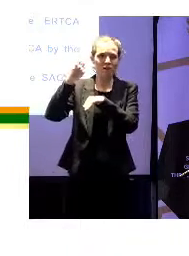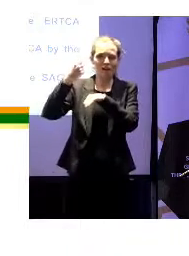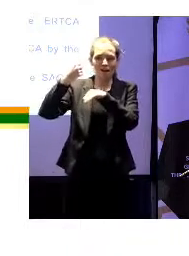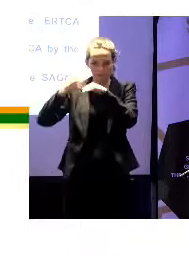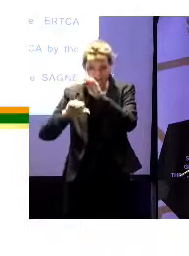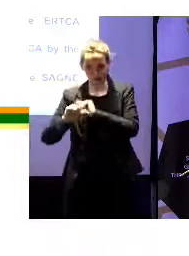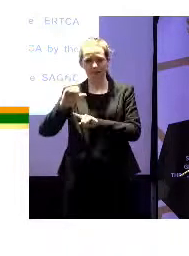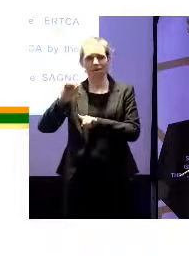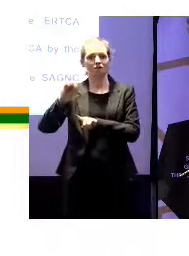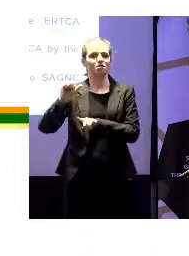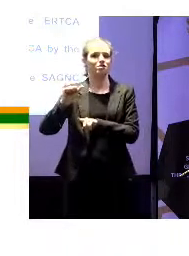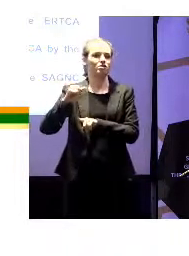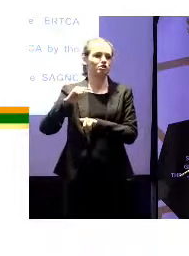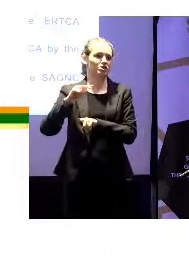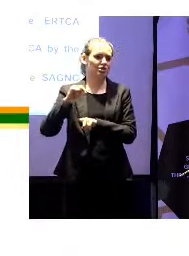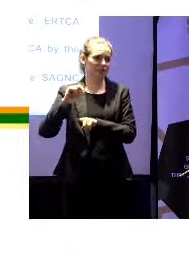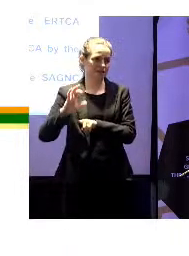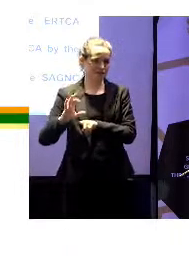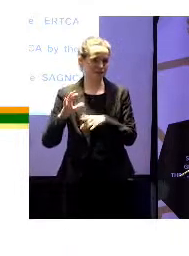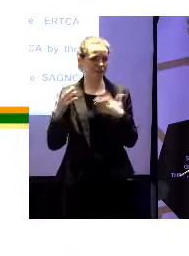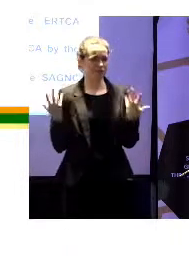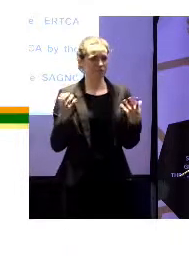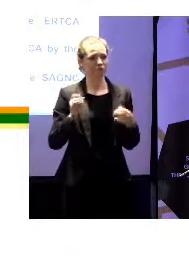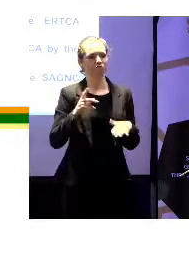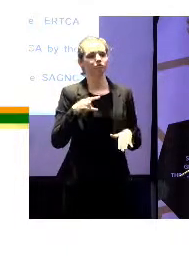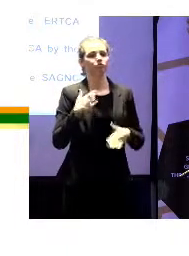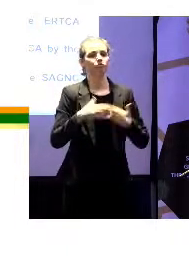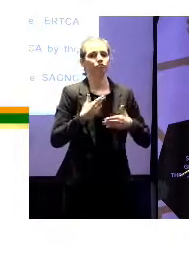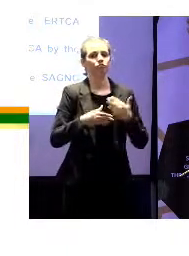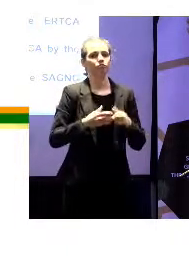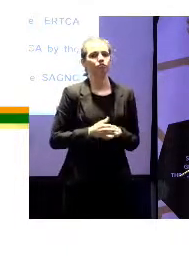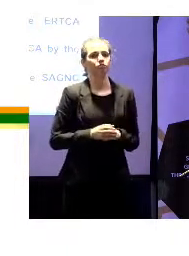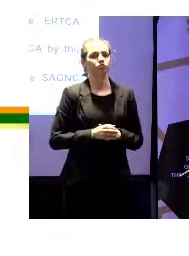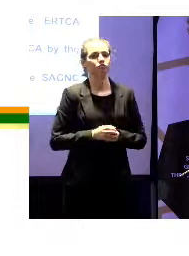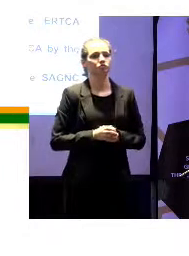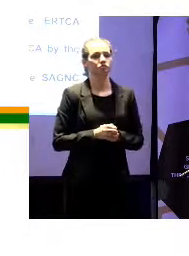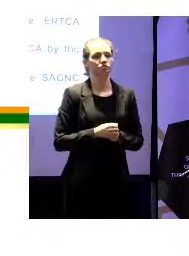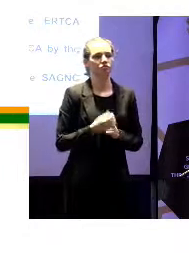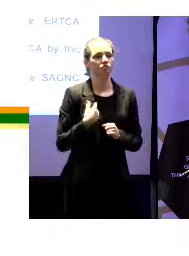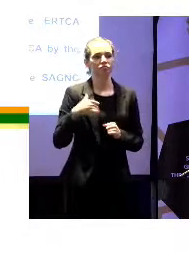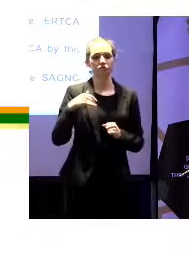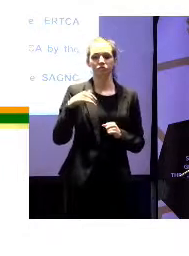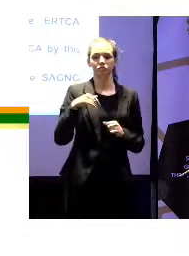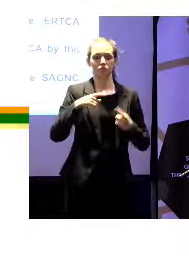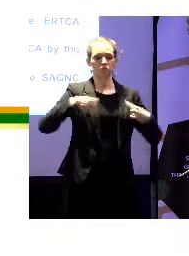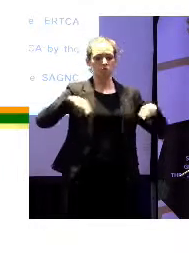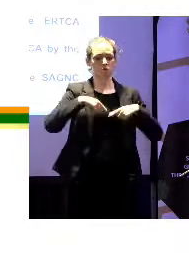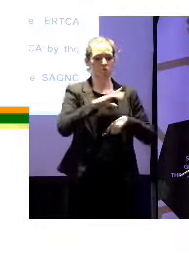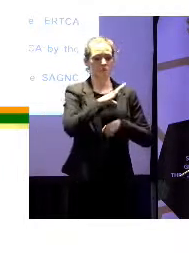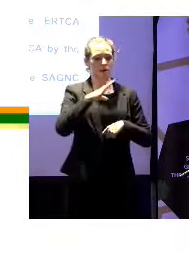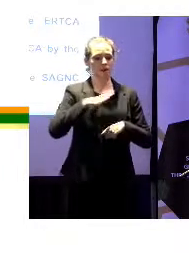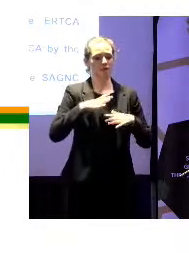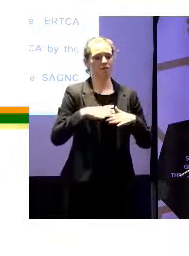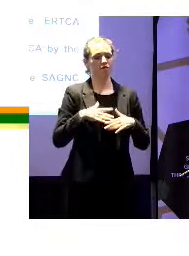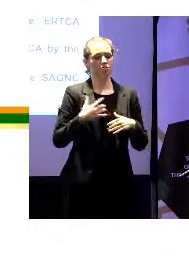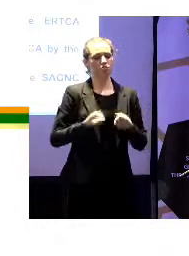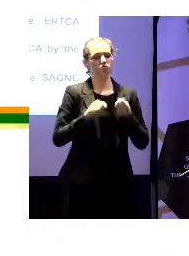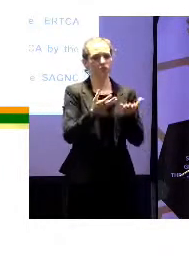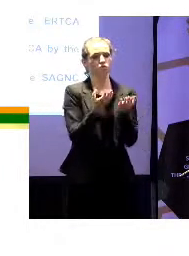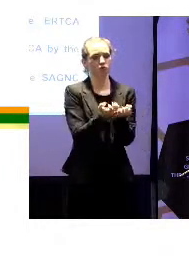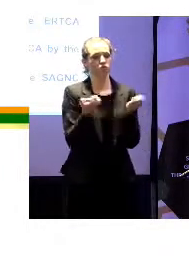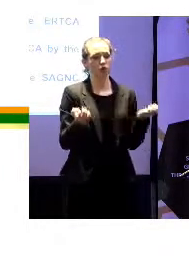But anyway, moving along. So the SAGNC Council will provide resources needed for ERCA, as